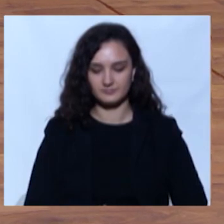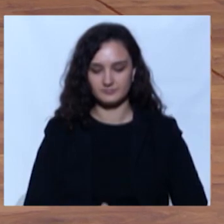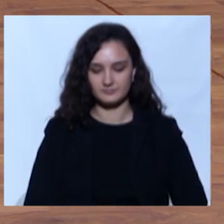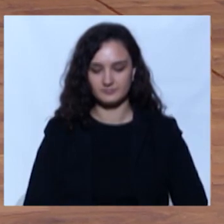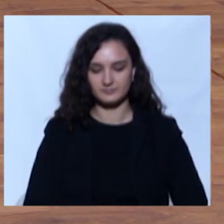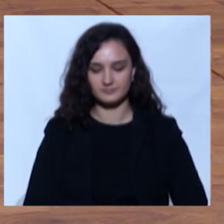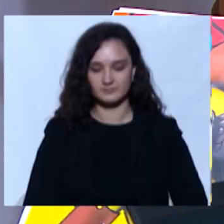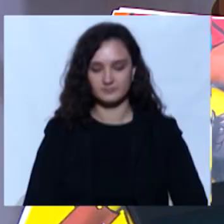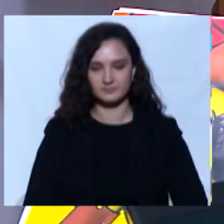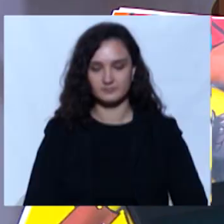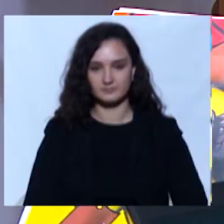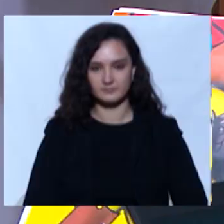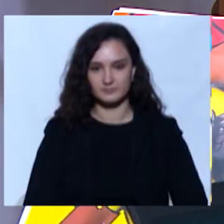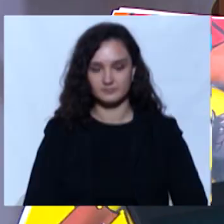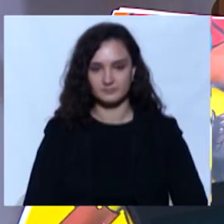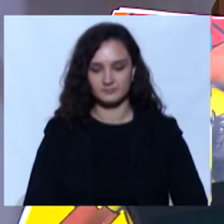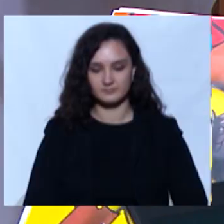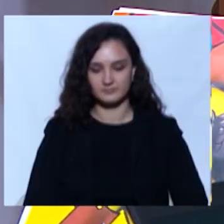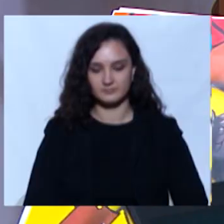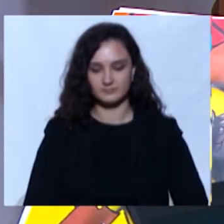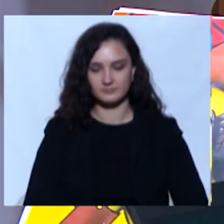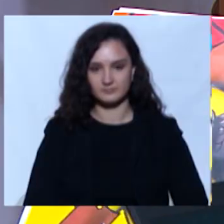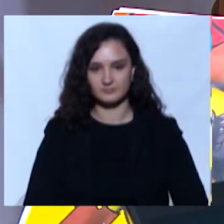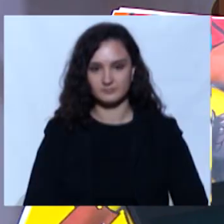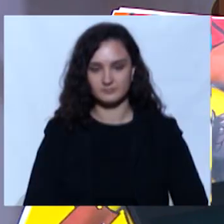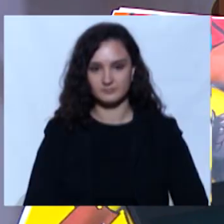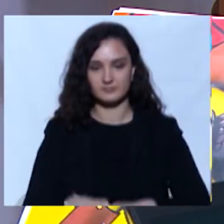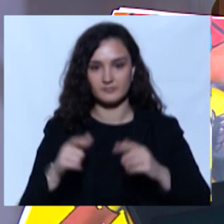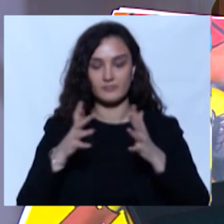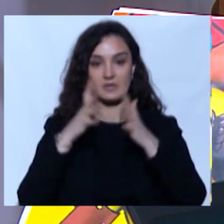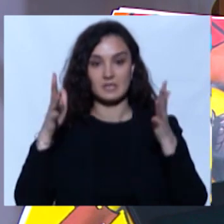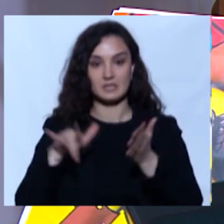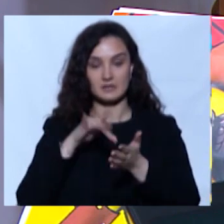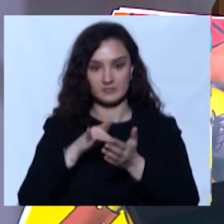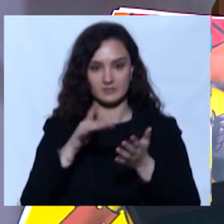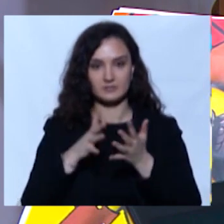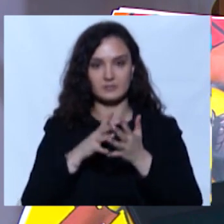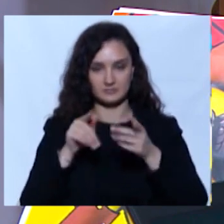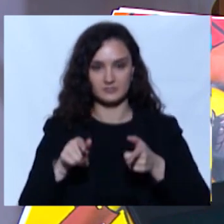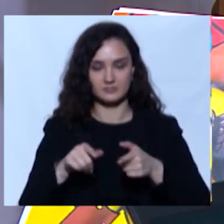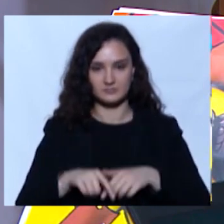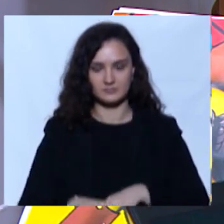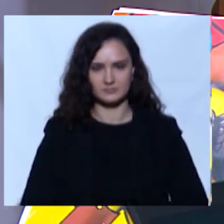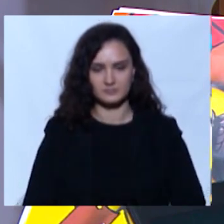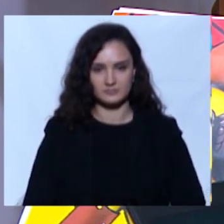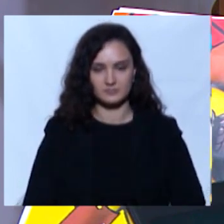Let's go, George. I am taking you to the big city. I think you will like it there.